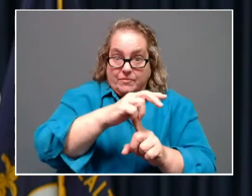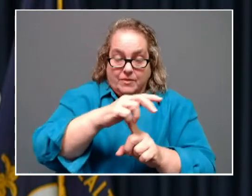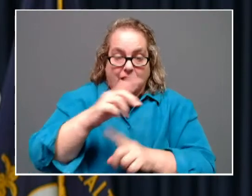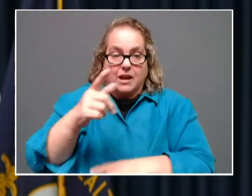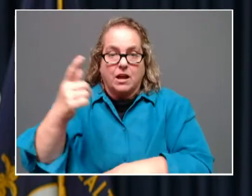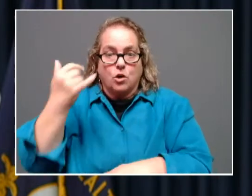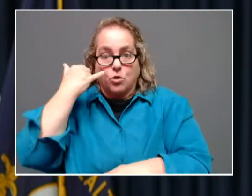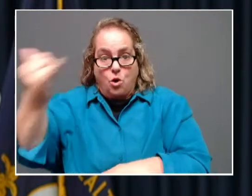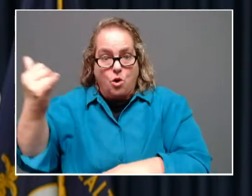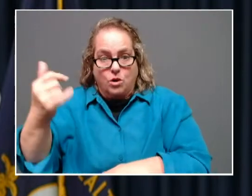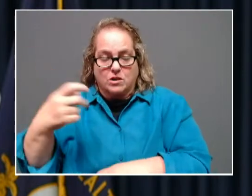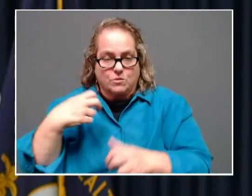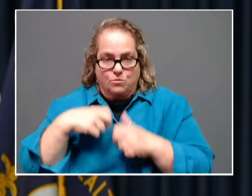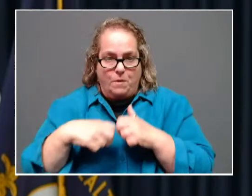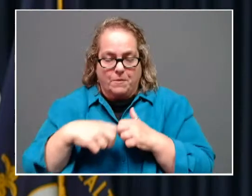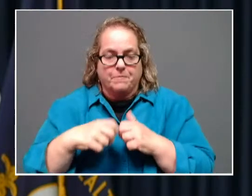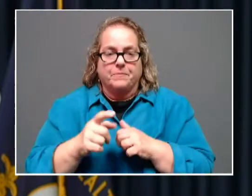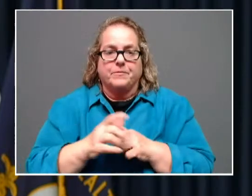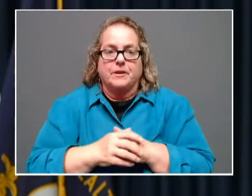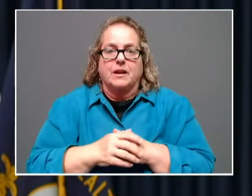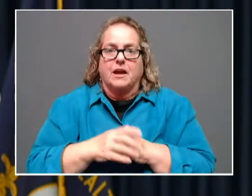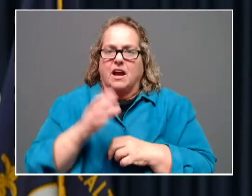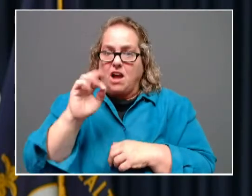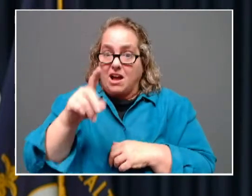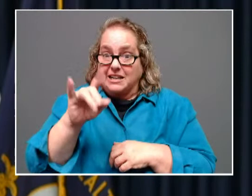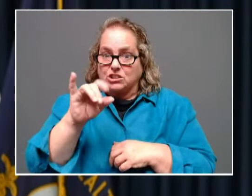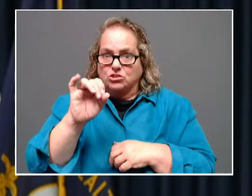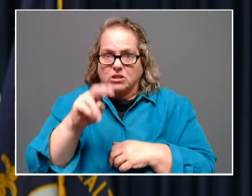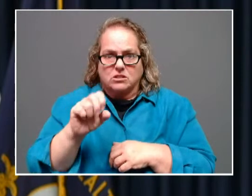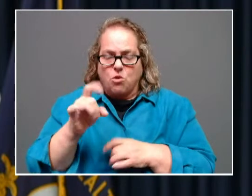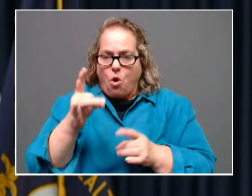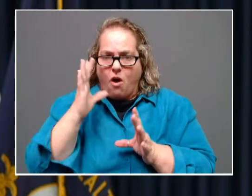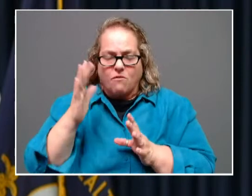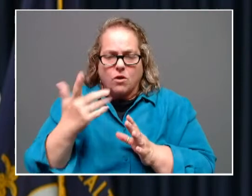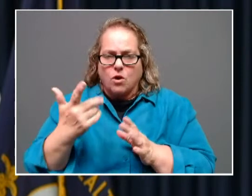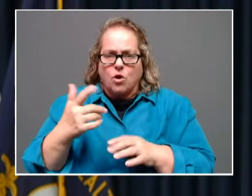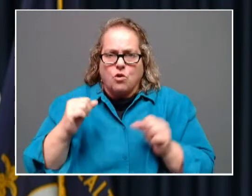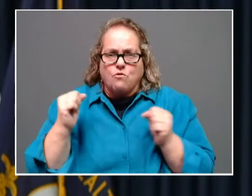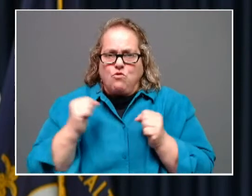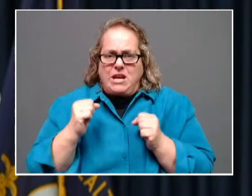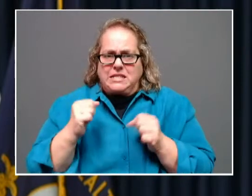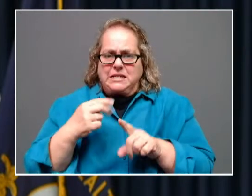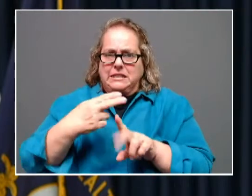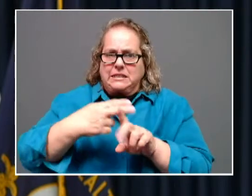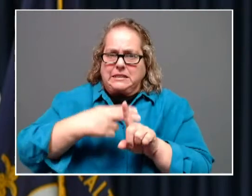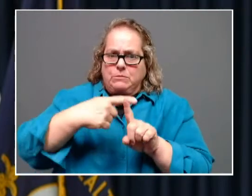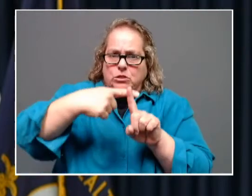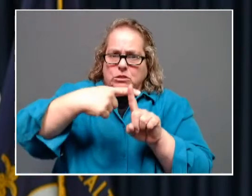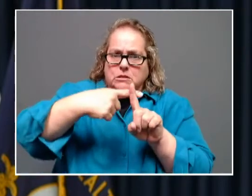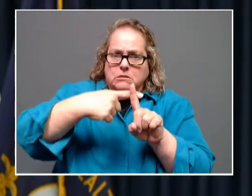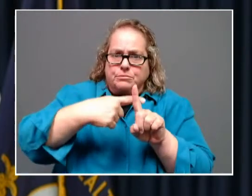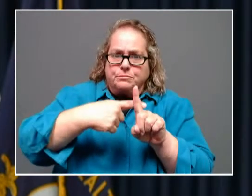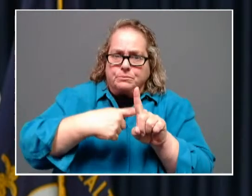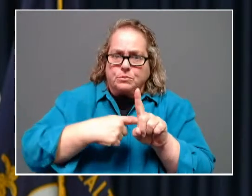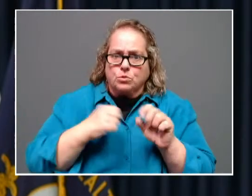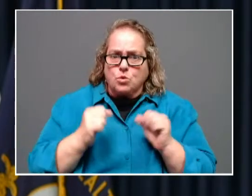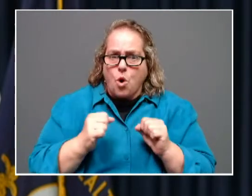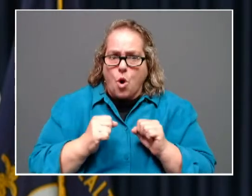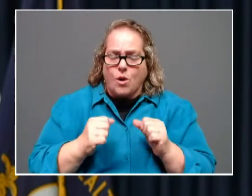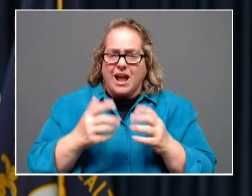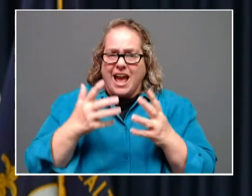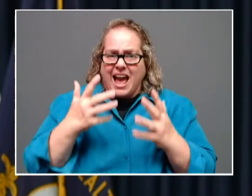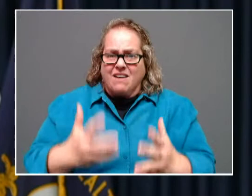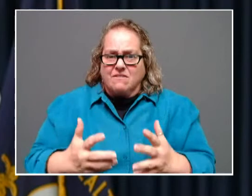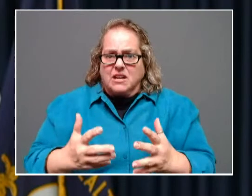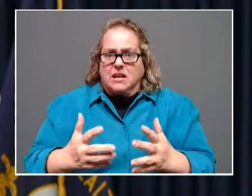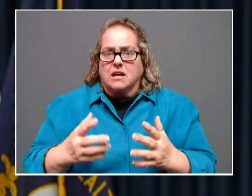I'll keep moving as it comes up. Conditions were tough, with below freezing temperatures and heavy precipitation. By working together, the emergency personnel